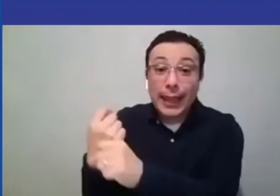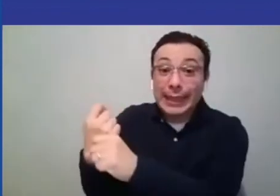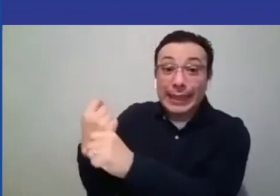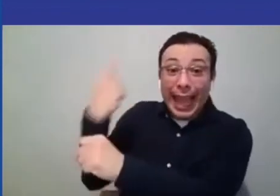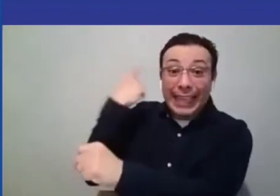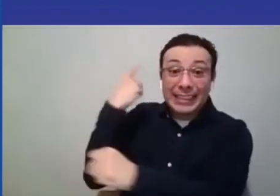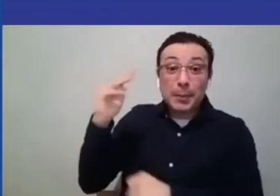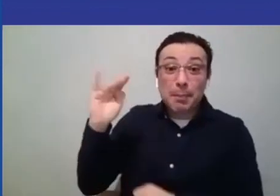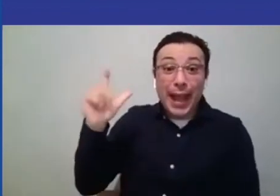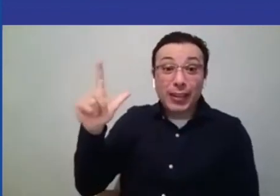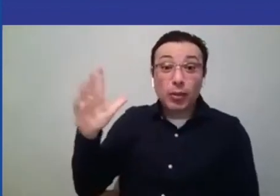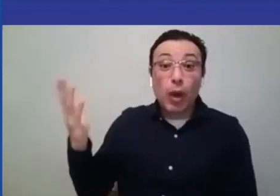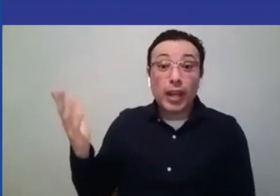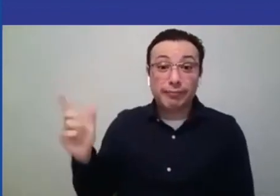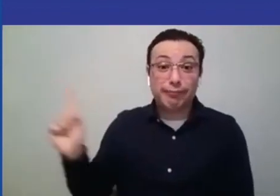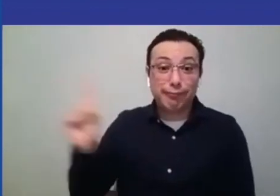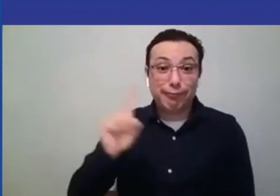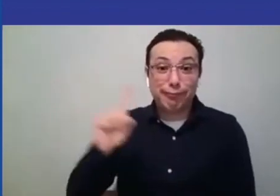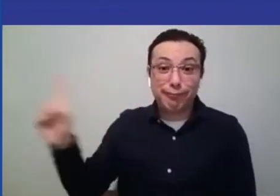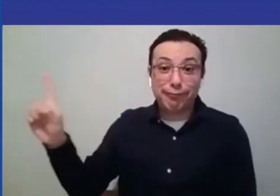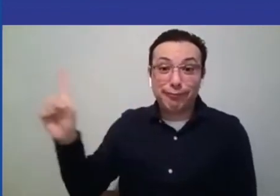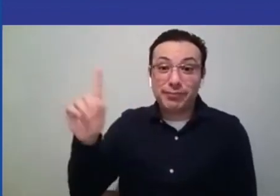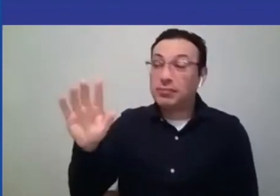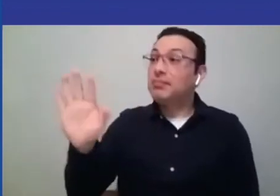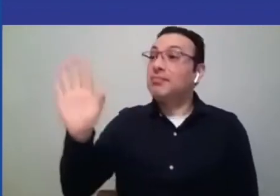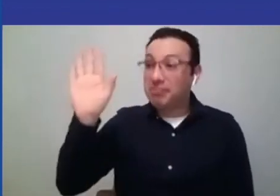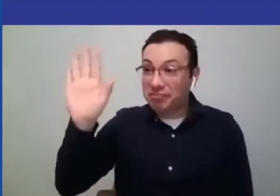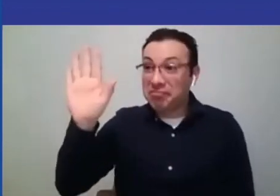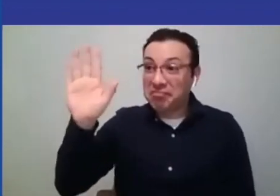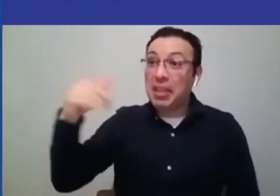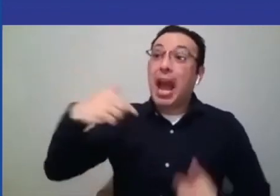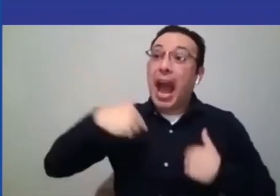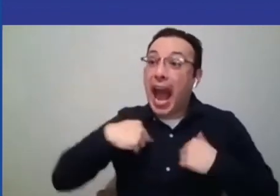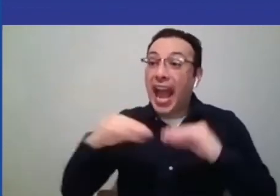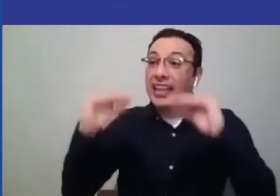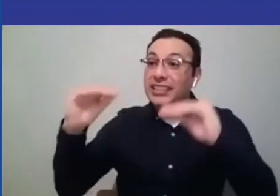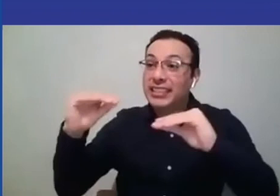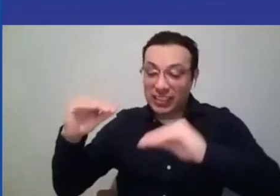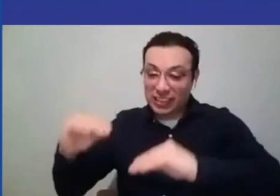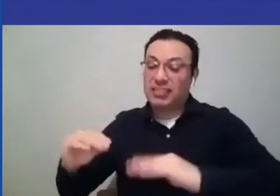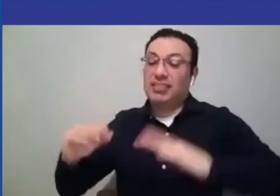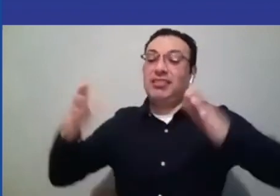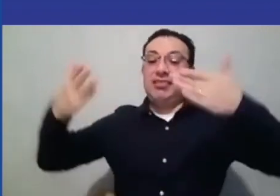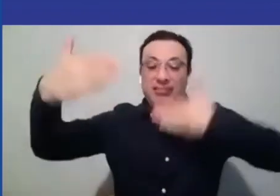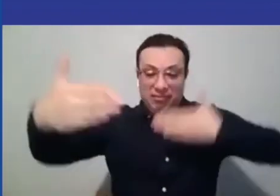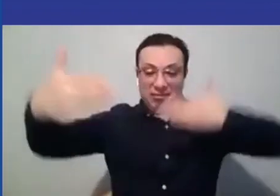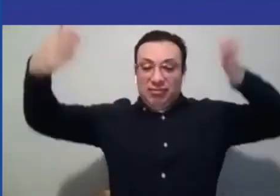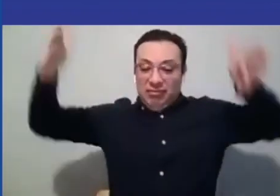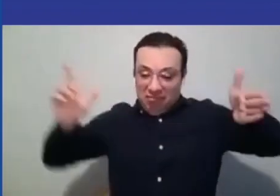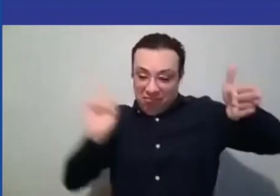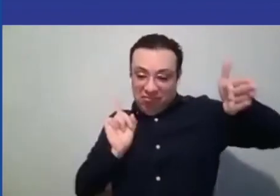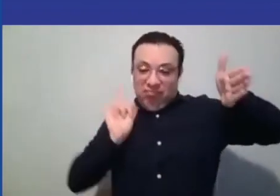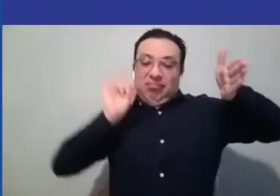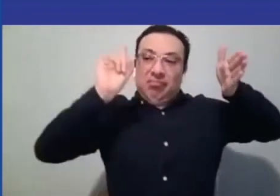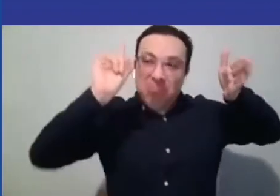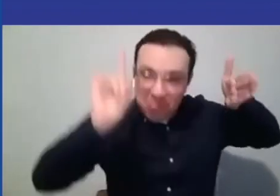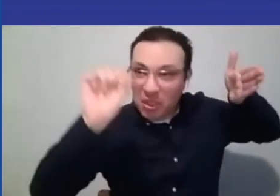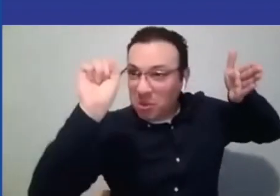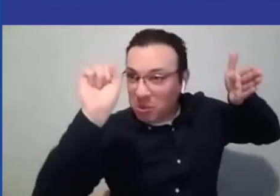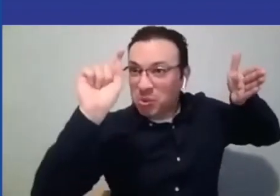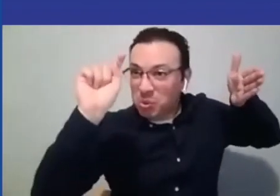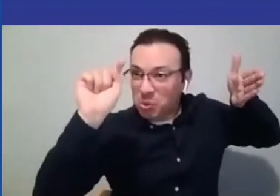virtual conferences. And a year ago would have told the director of a dance department, I will